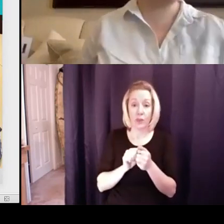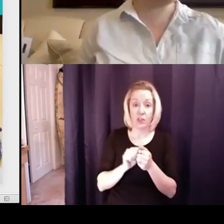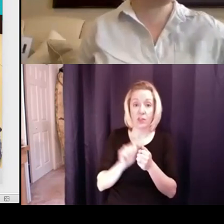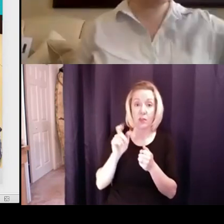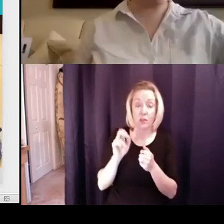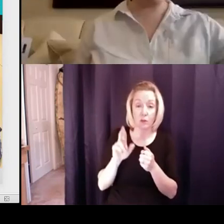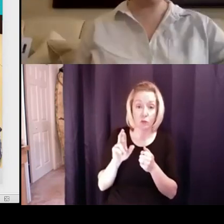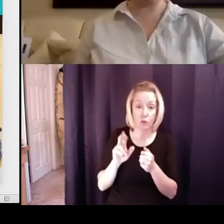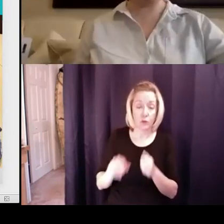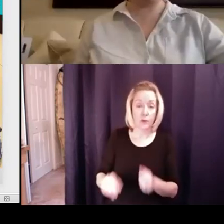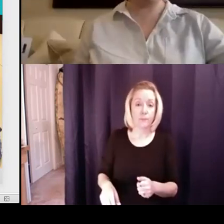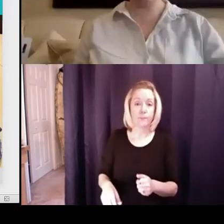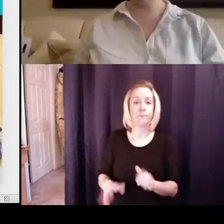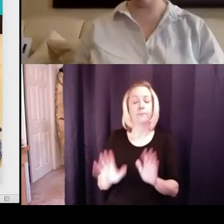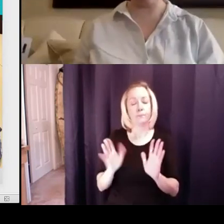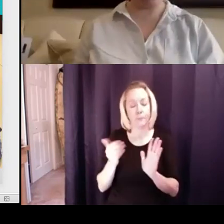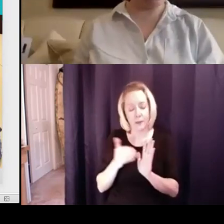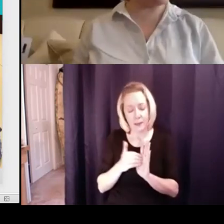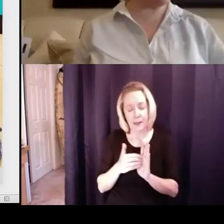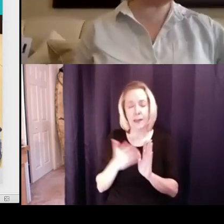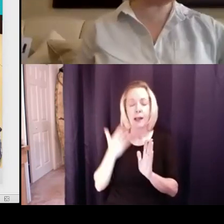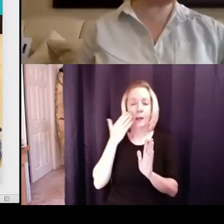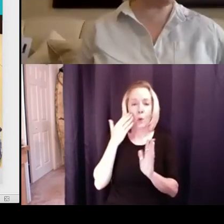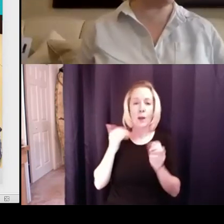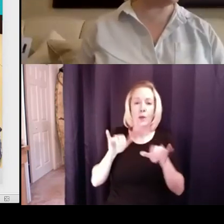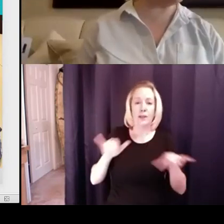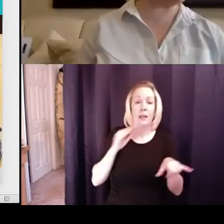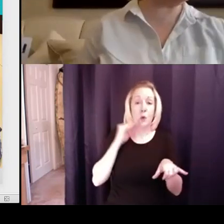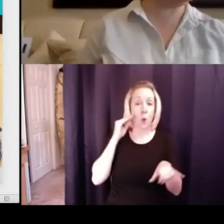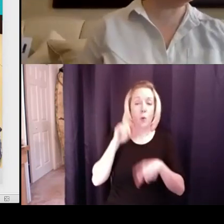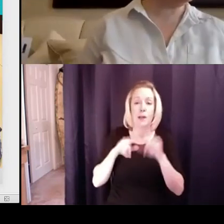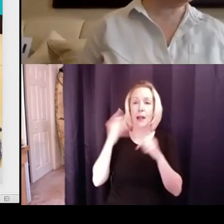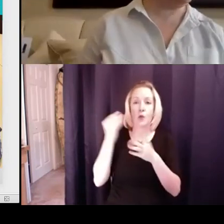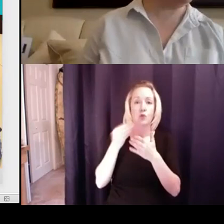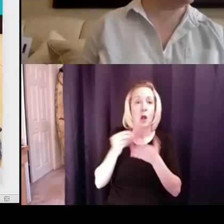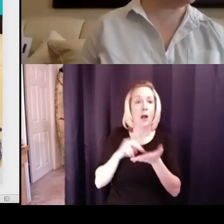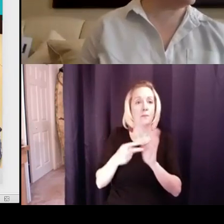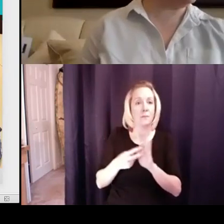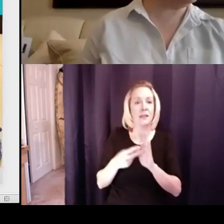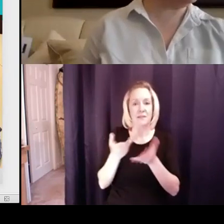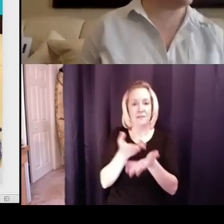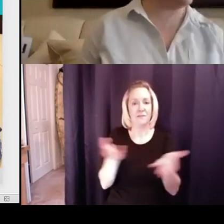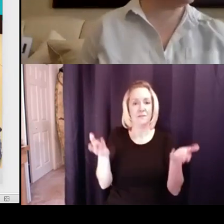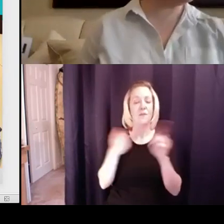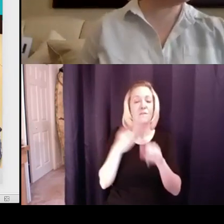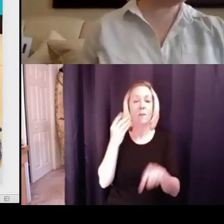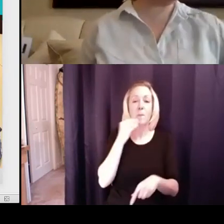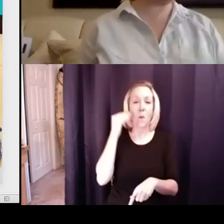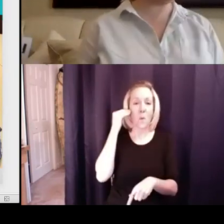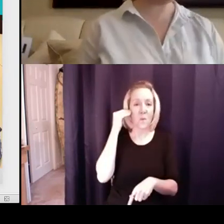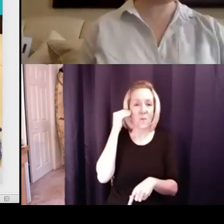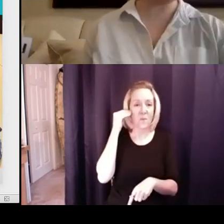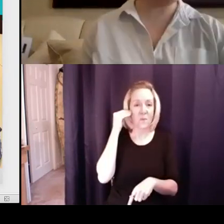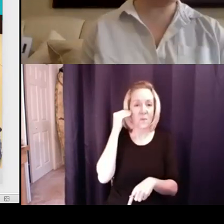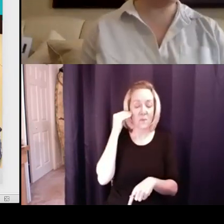again, I know we're in quarantine. I found all these items around my house yesterday as I was getting this together.